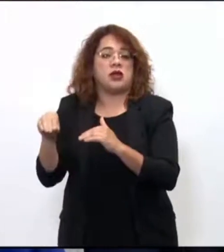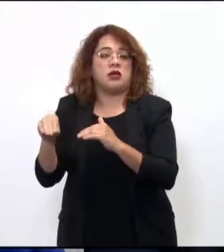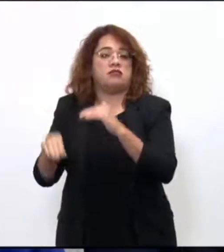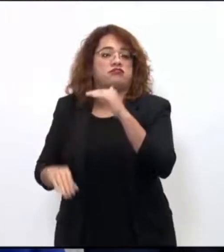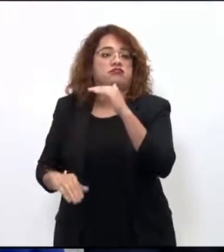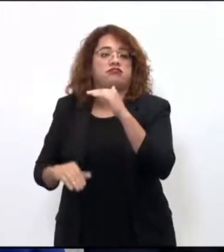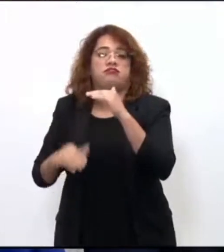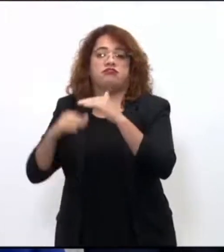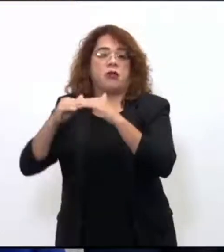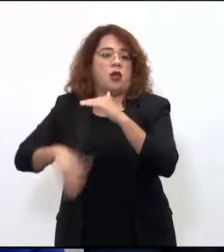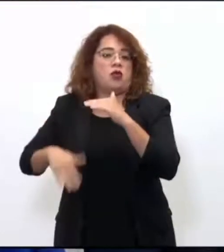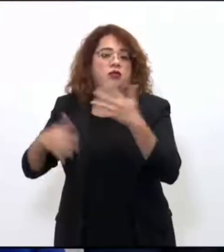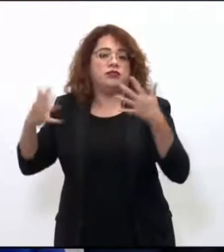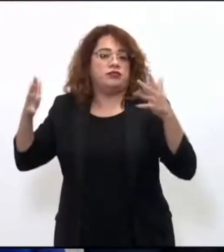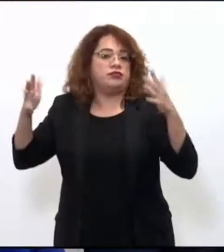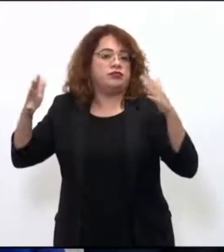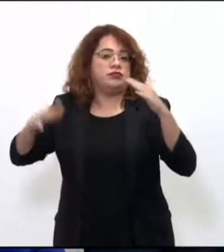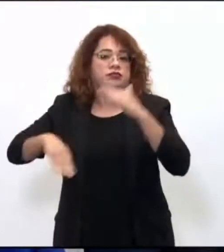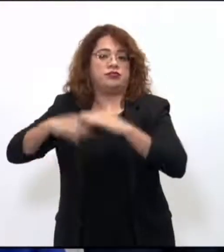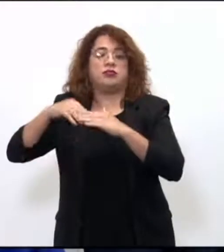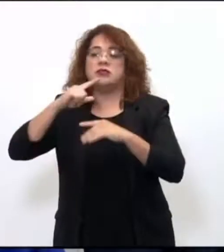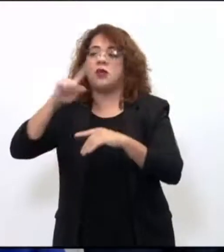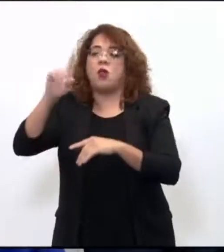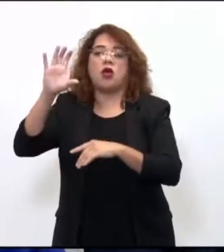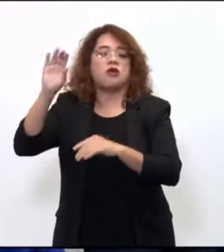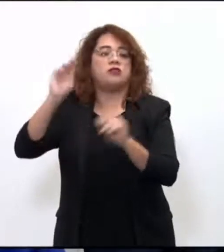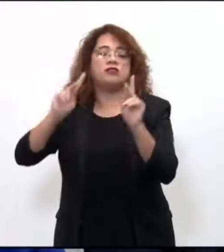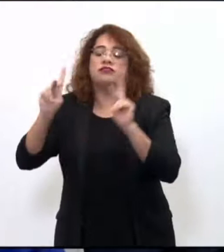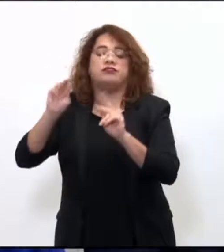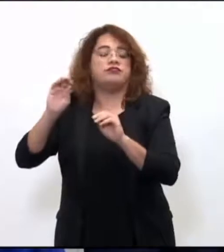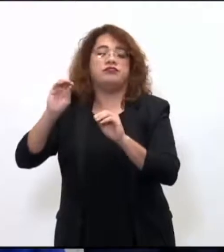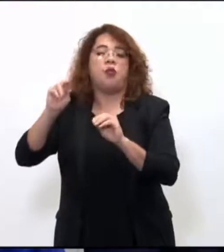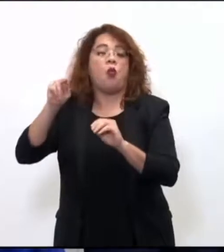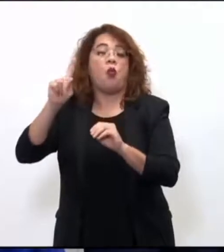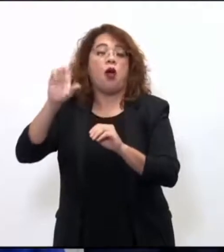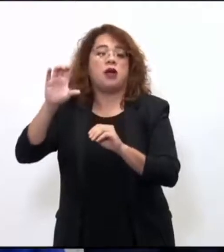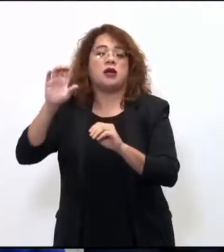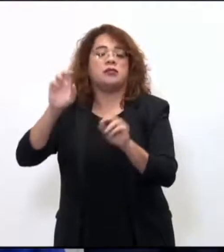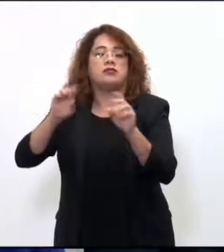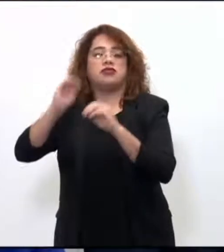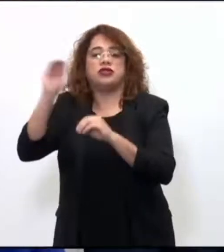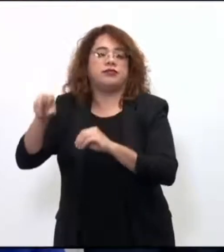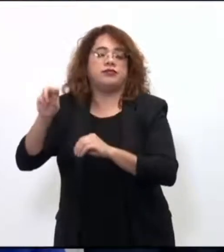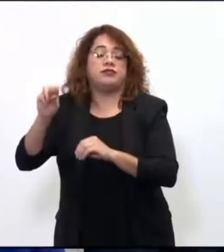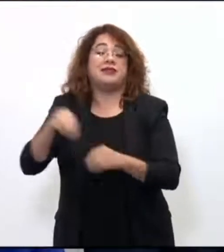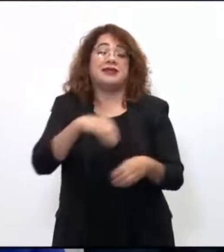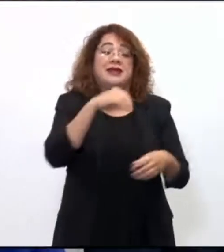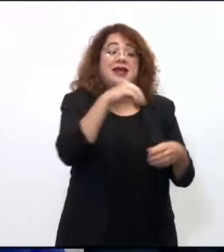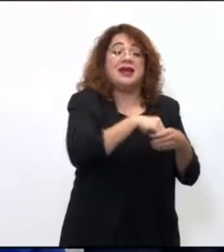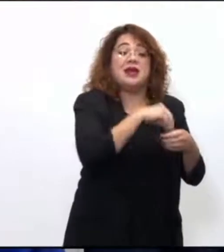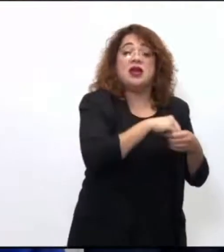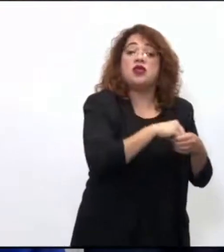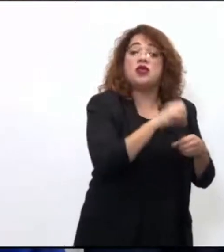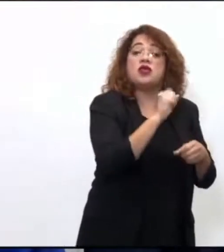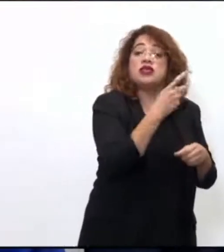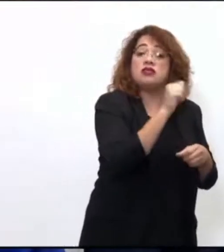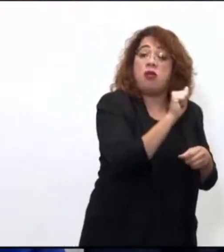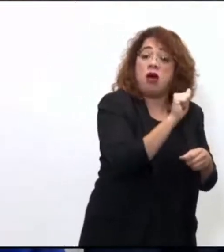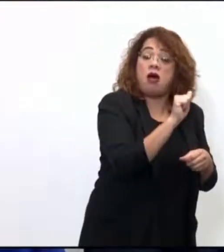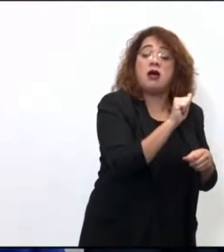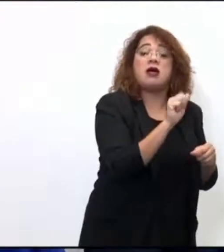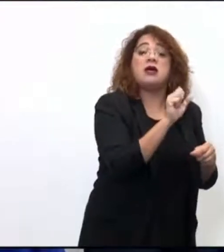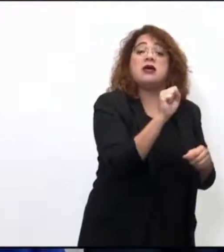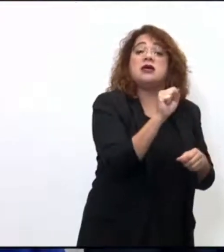maximum occupancy. And indoor spas, saunas, and steam rooms may now operate.